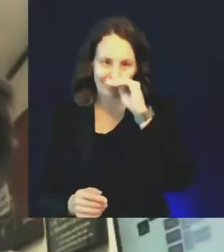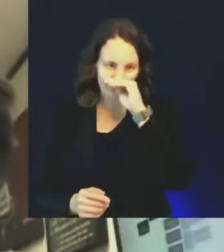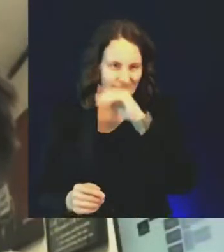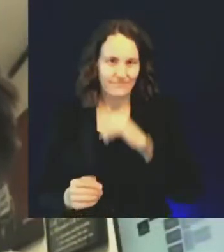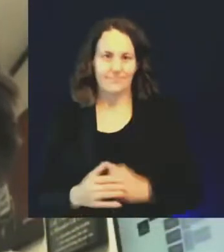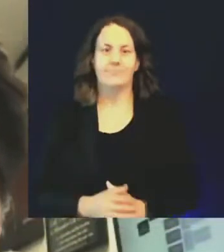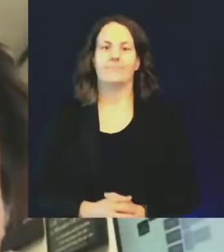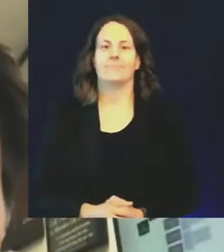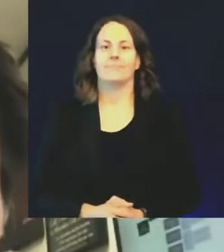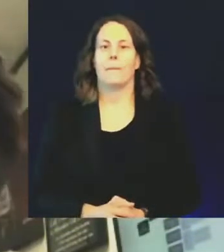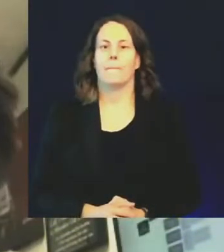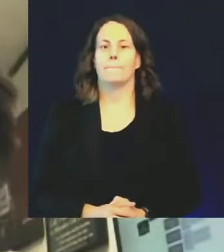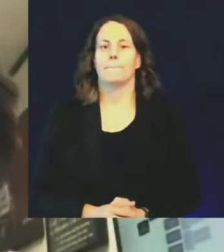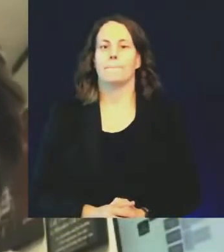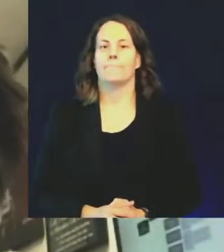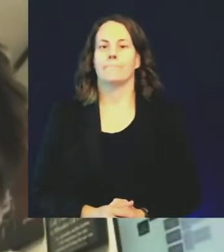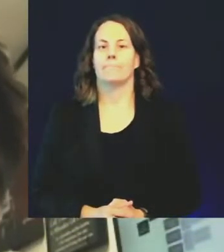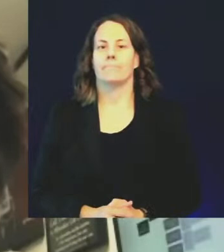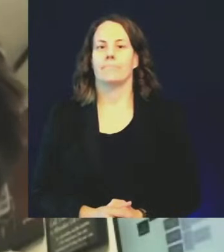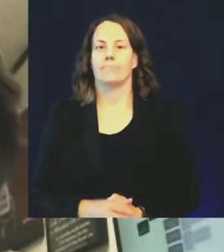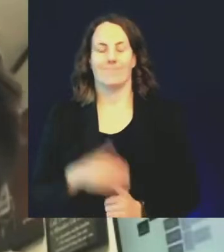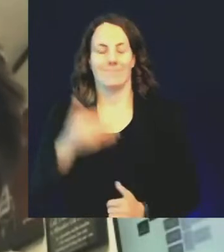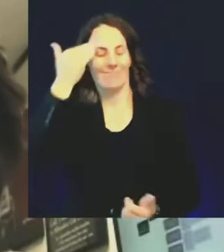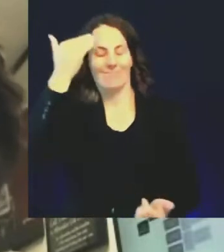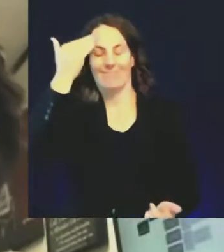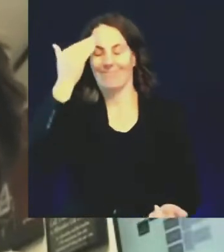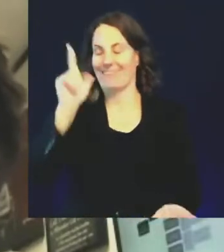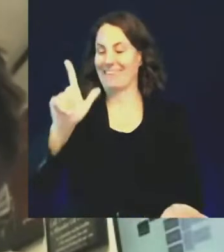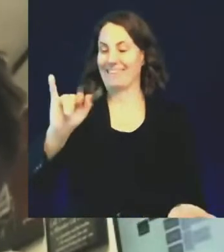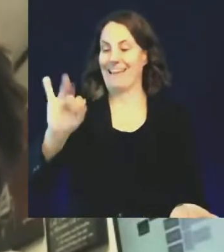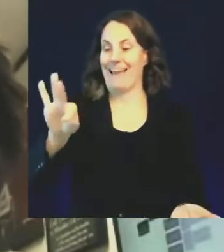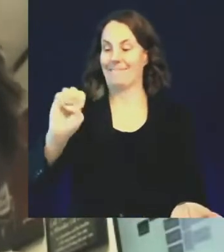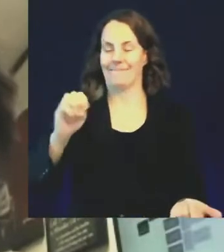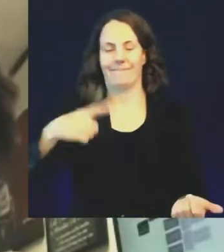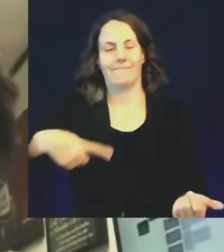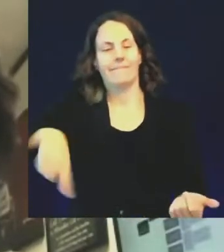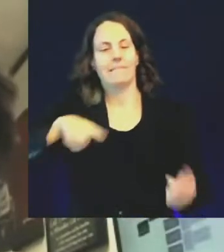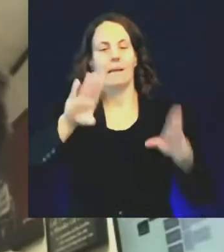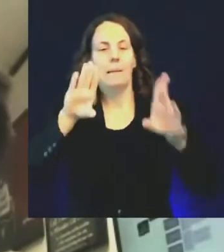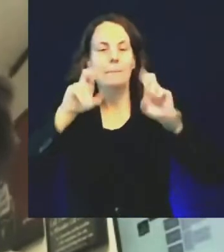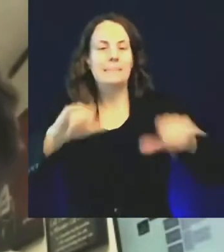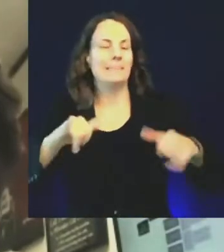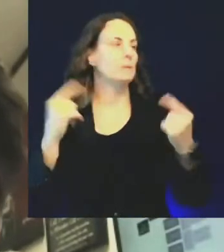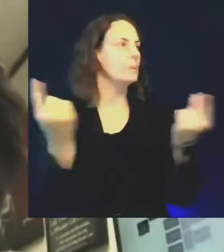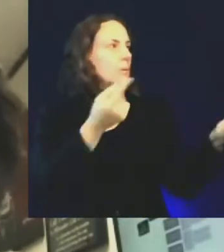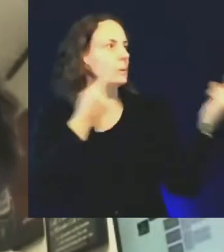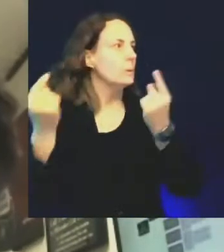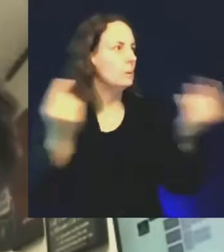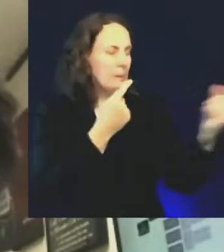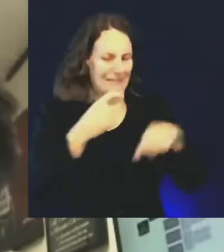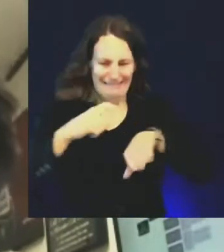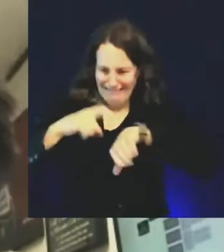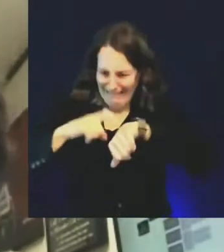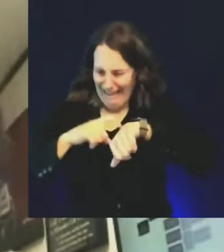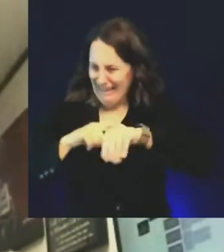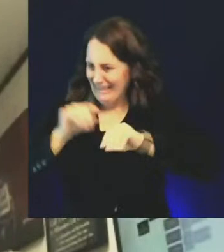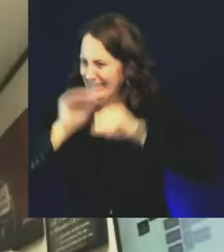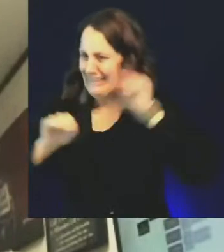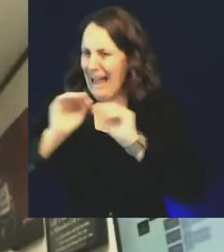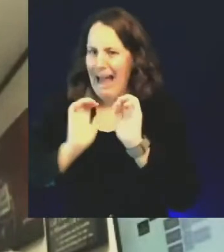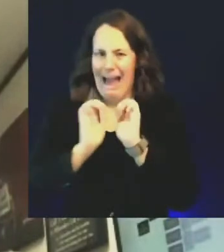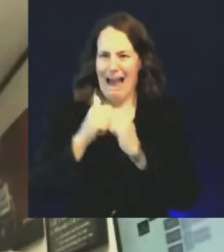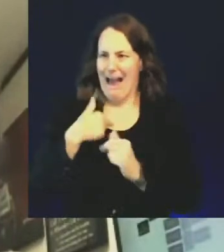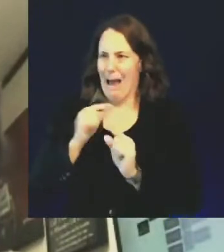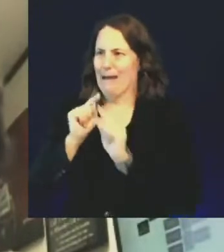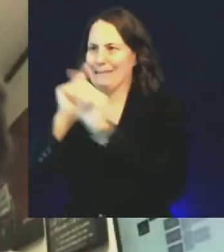sometimes what they need before deciding to get vaccinated or taking action to get themselves vaccinated is to have a conversation with